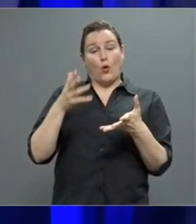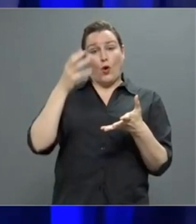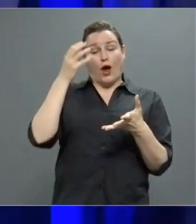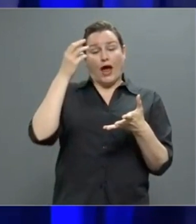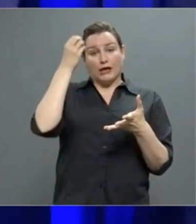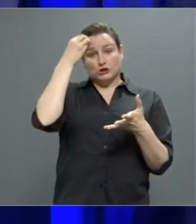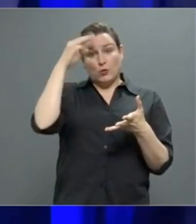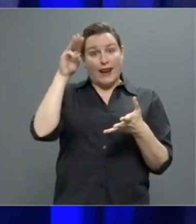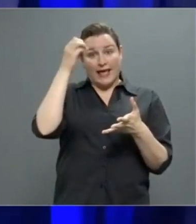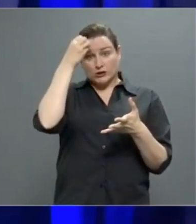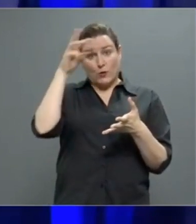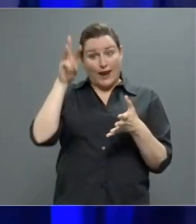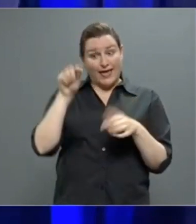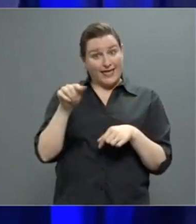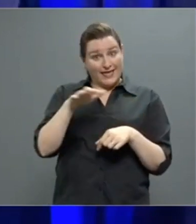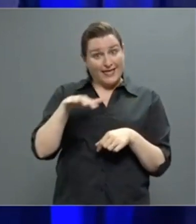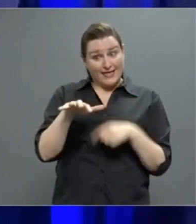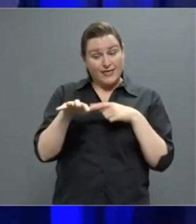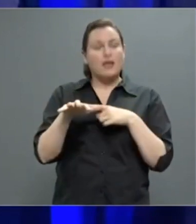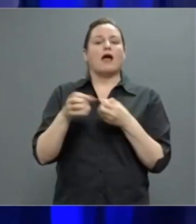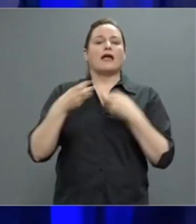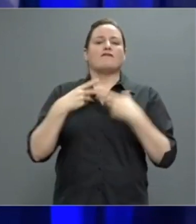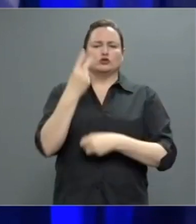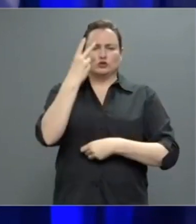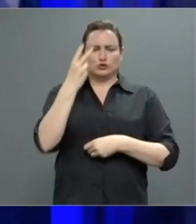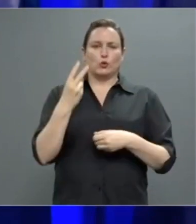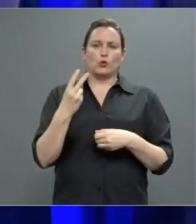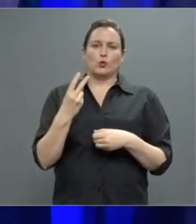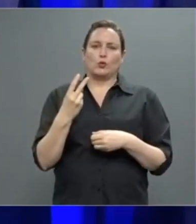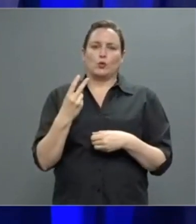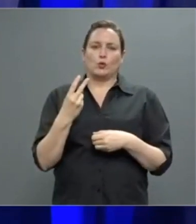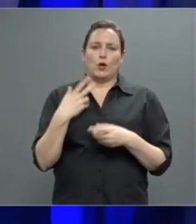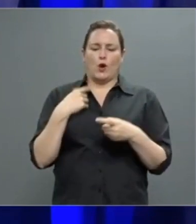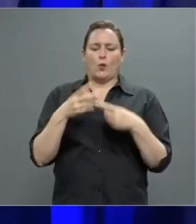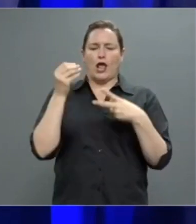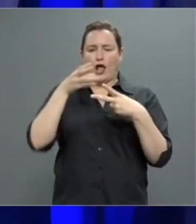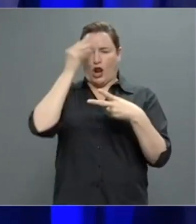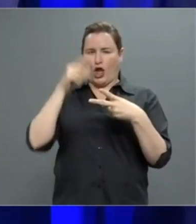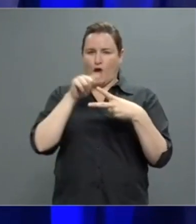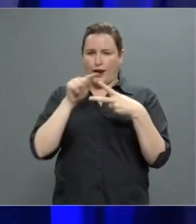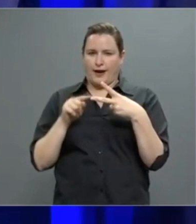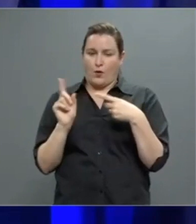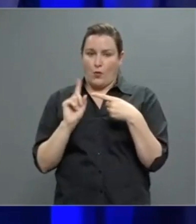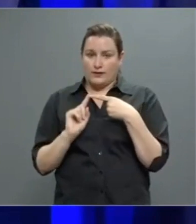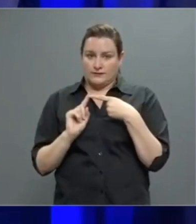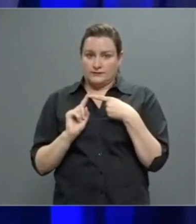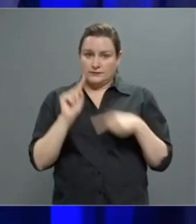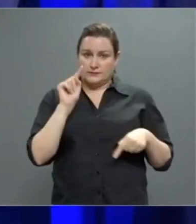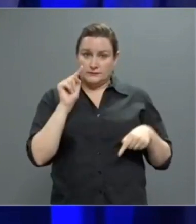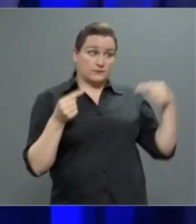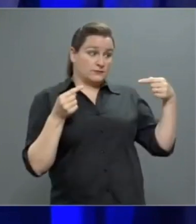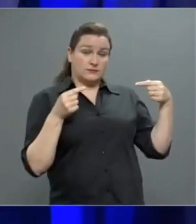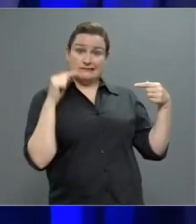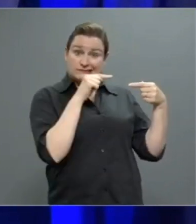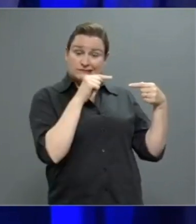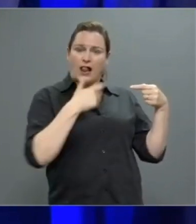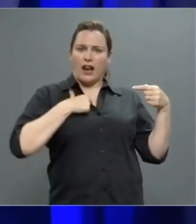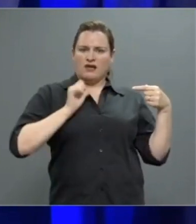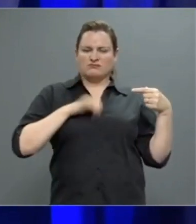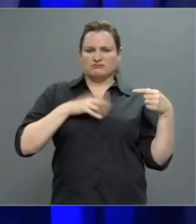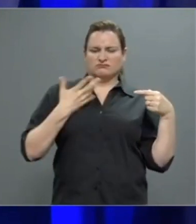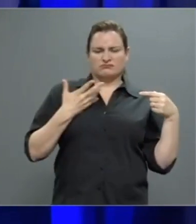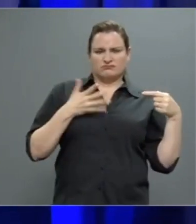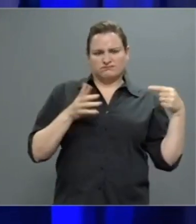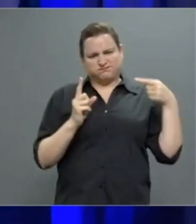important lessons for our road ahead. The first is that our opponents will stop at nothing to undermine our fight for